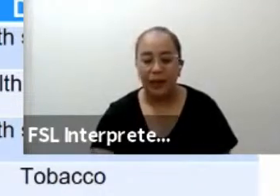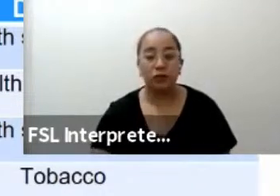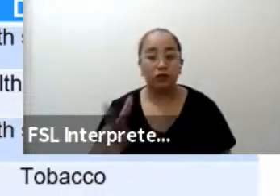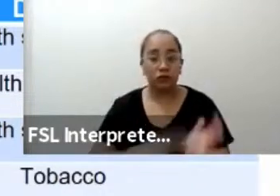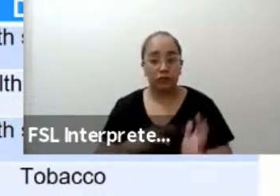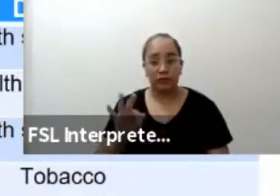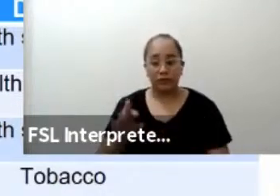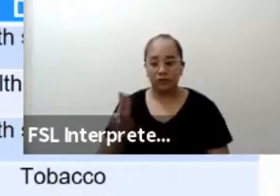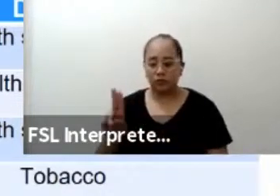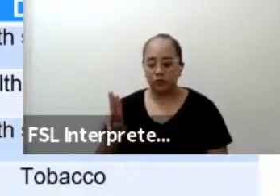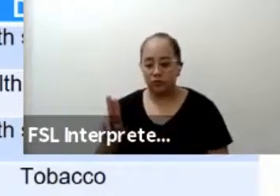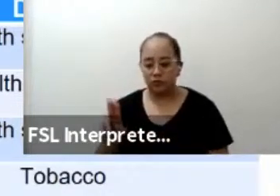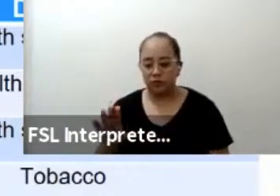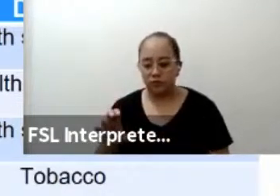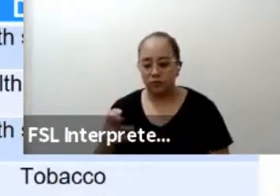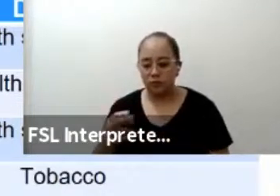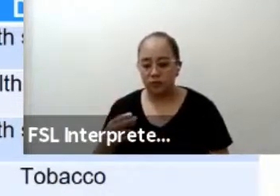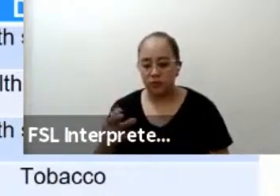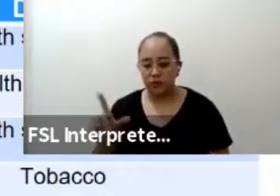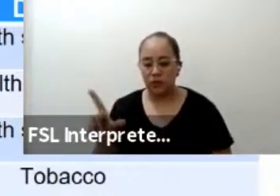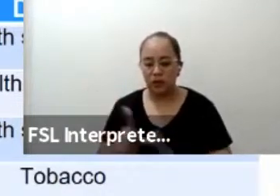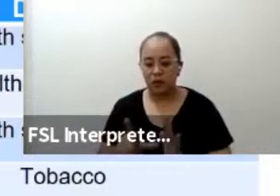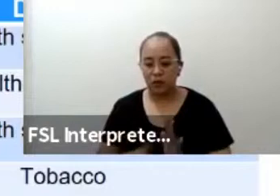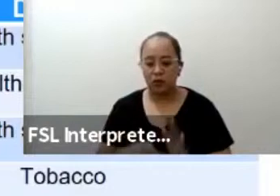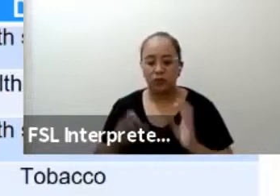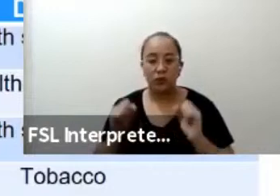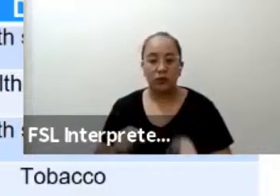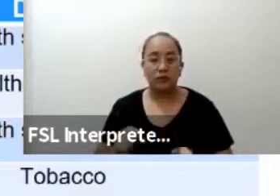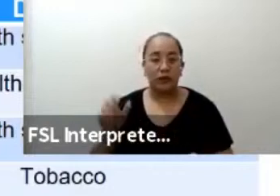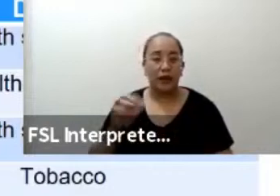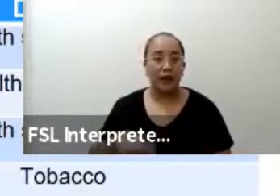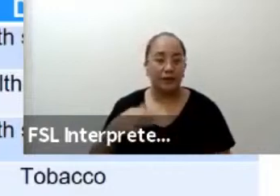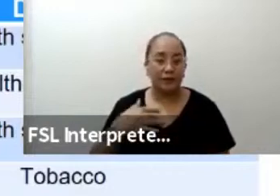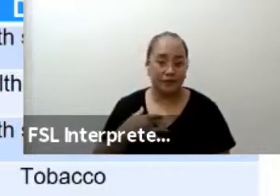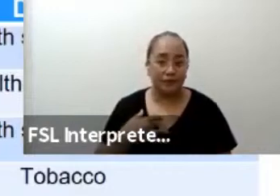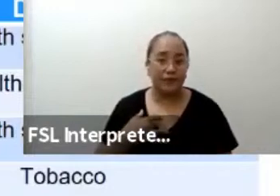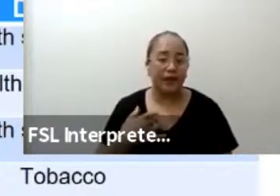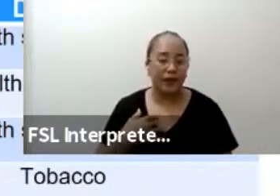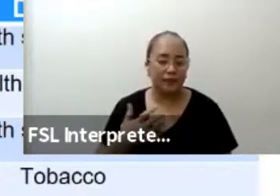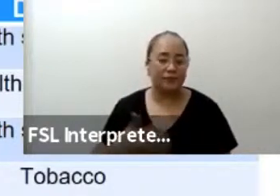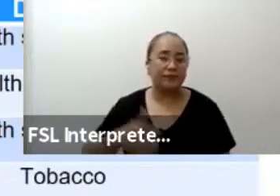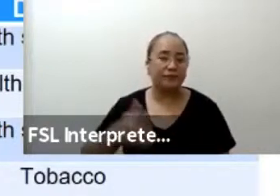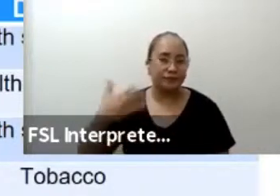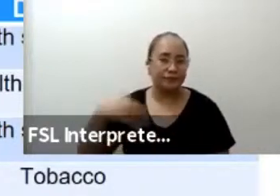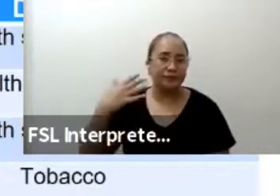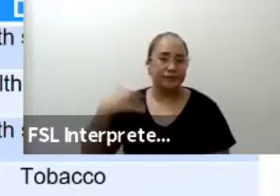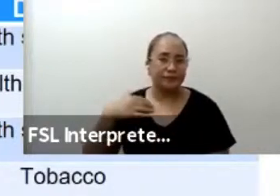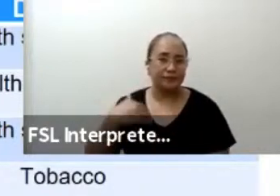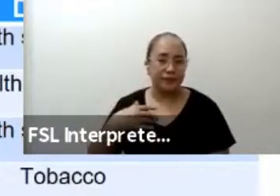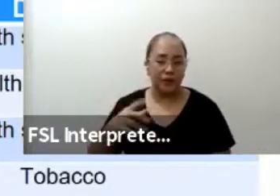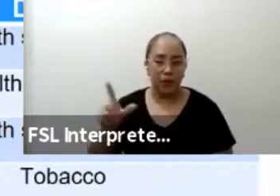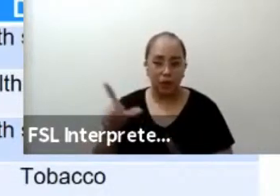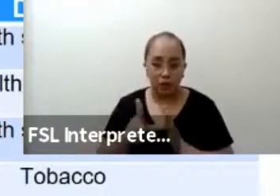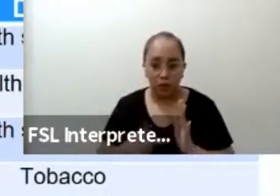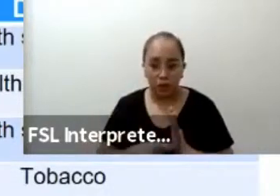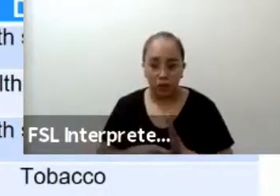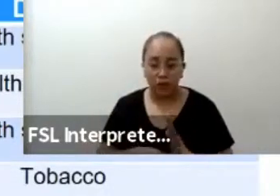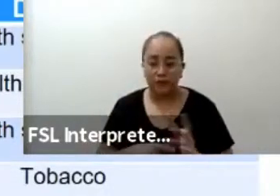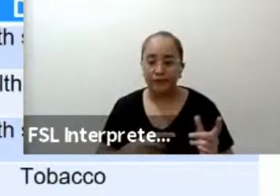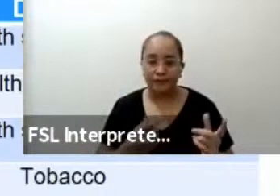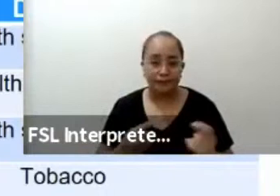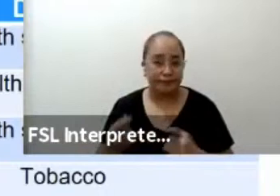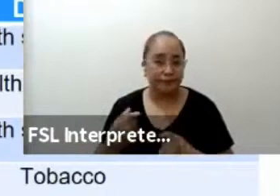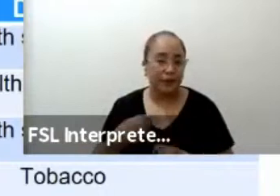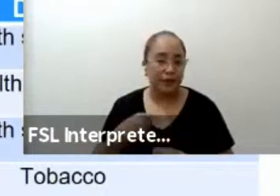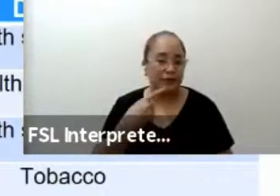UHC law. So yung UHC law, that actually came about because of previous laws and enactments that allowed us